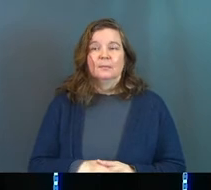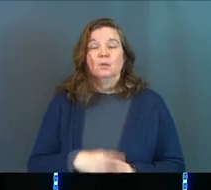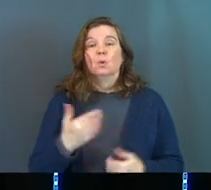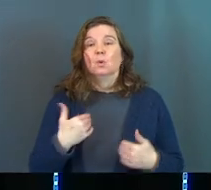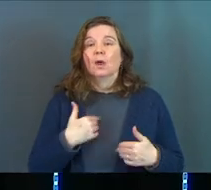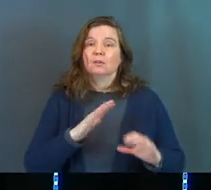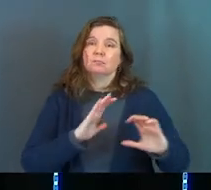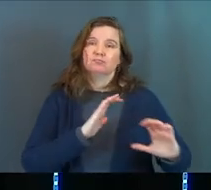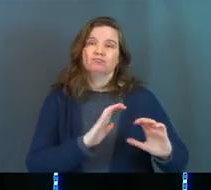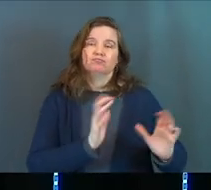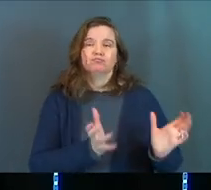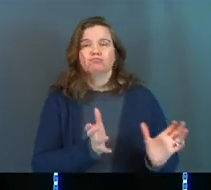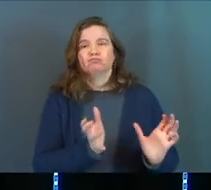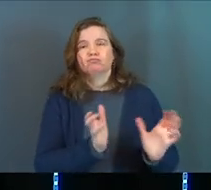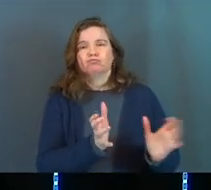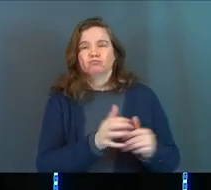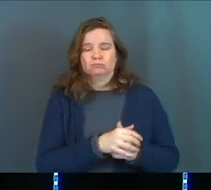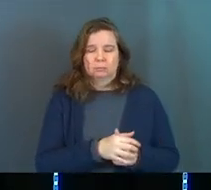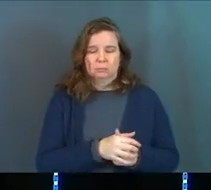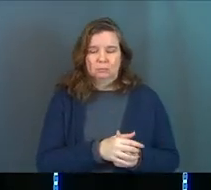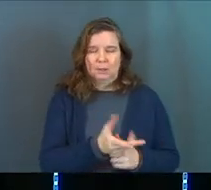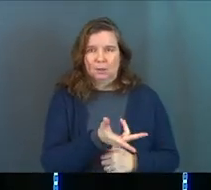And so they're having this conversation.